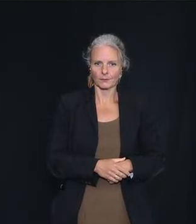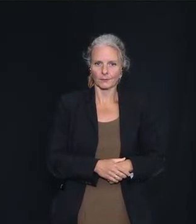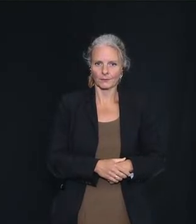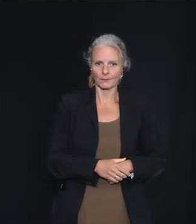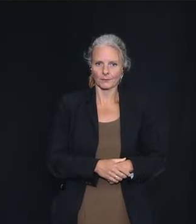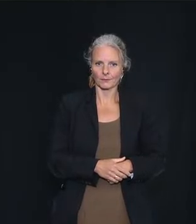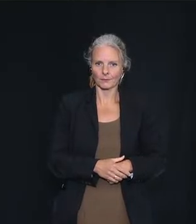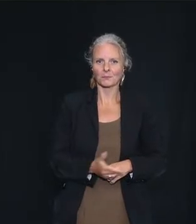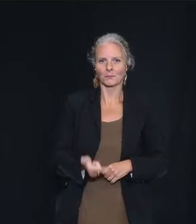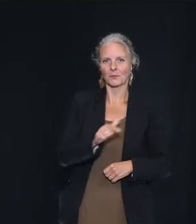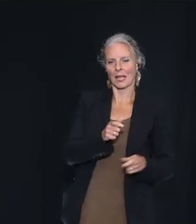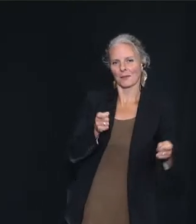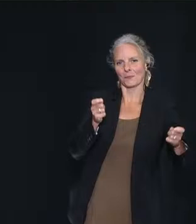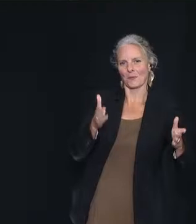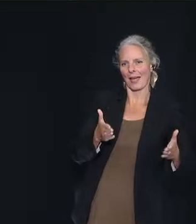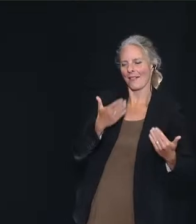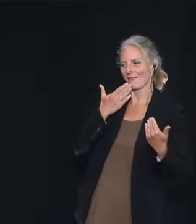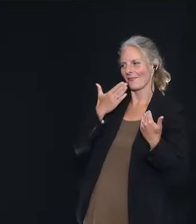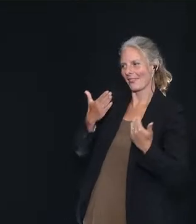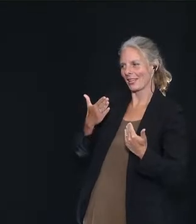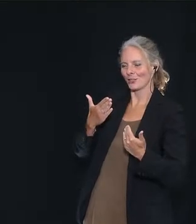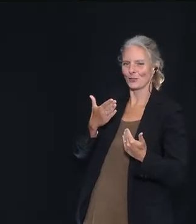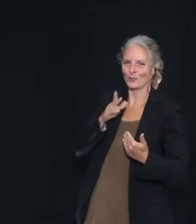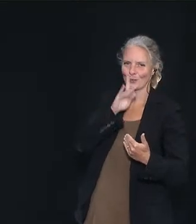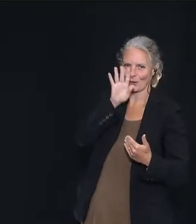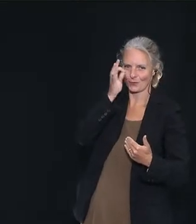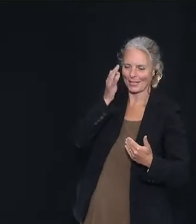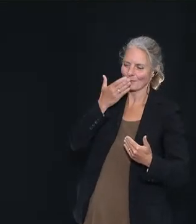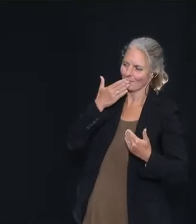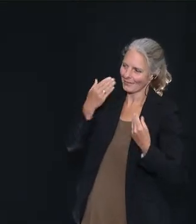Thank you. Merci. Allez-vous.